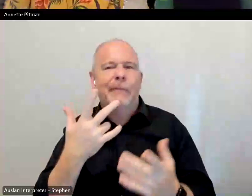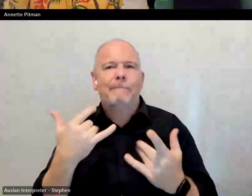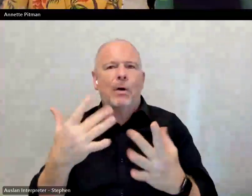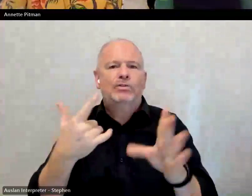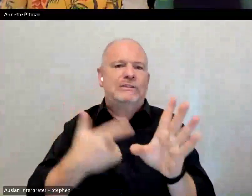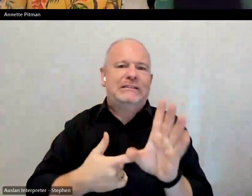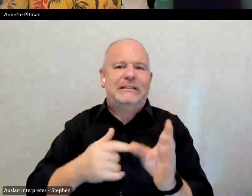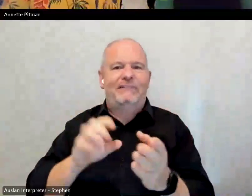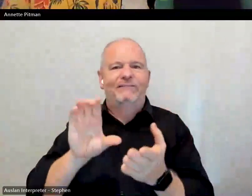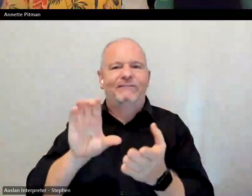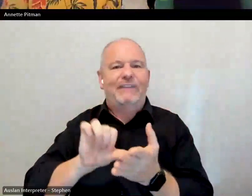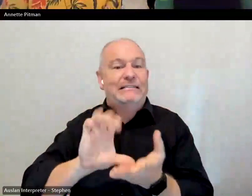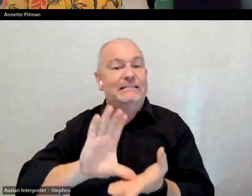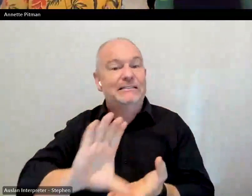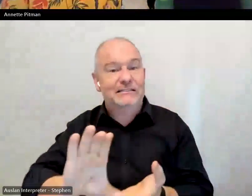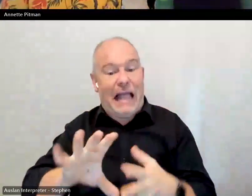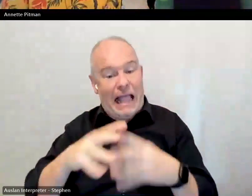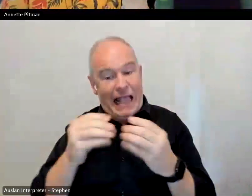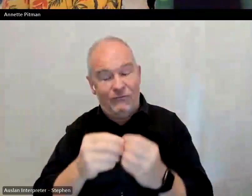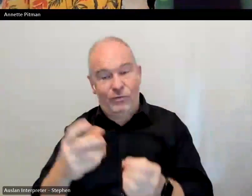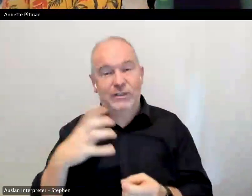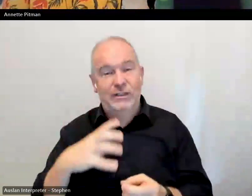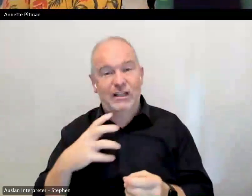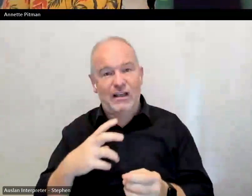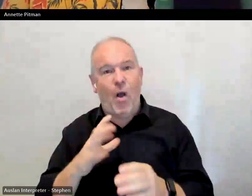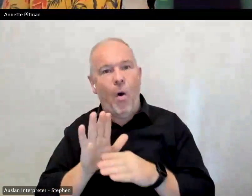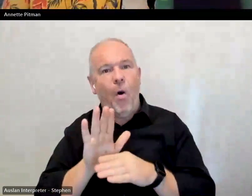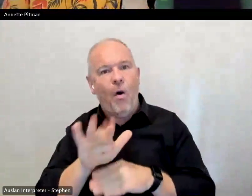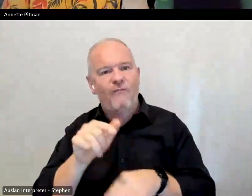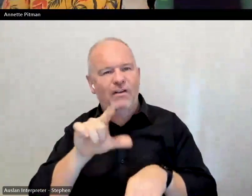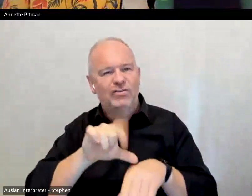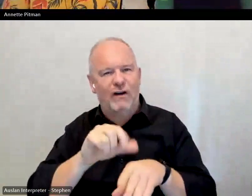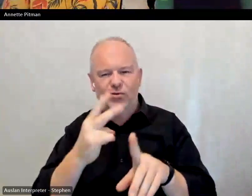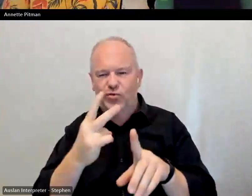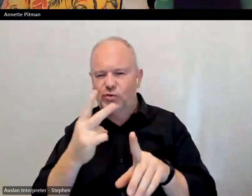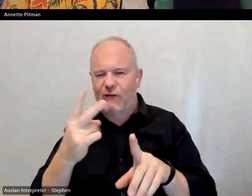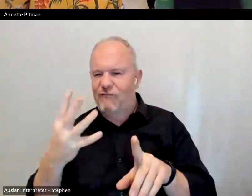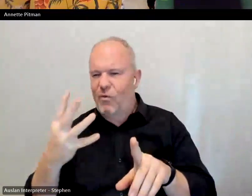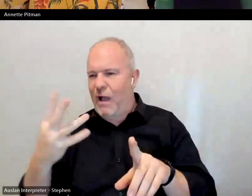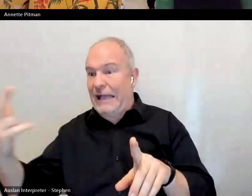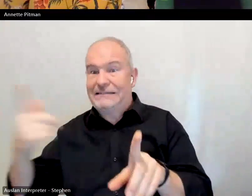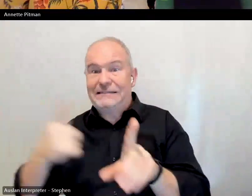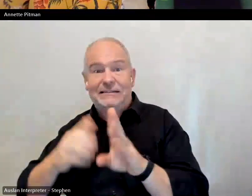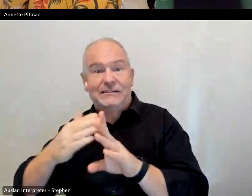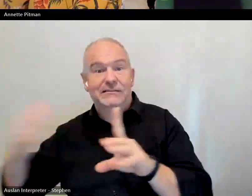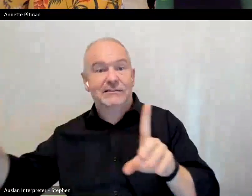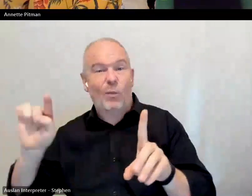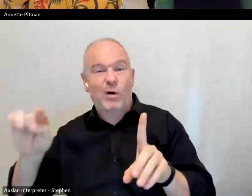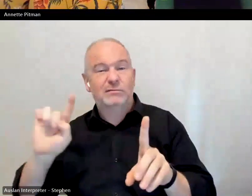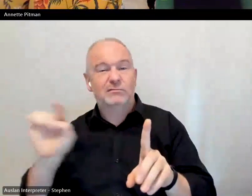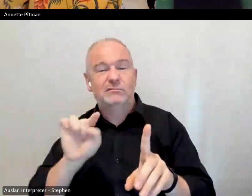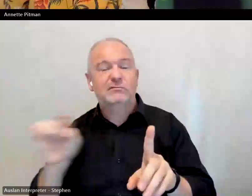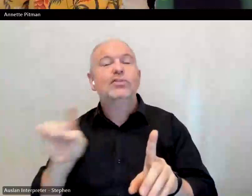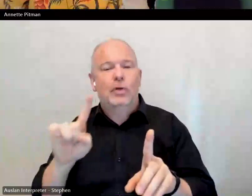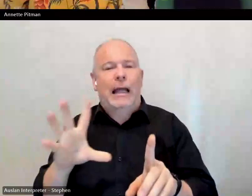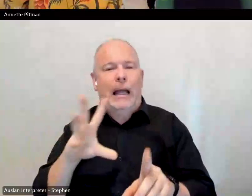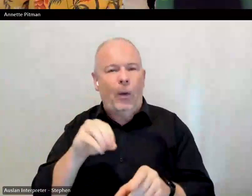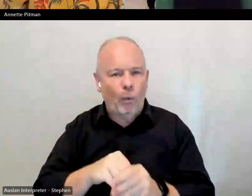funding, everything that you would need over the period of 2, 4 or 8 years should be included in your